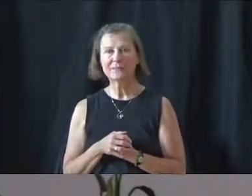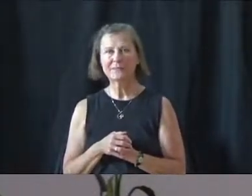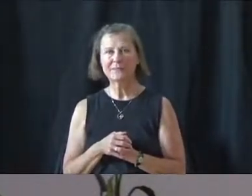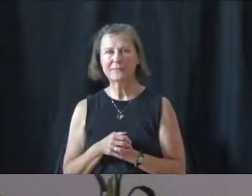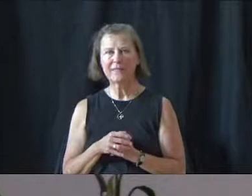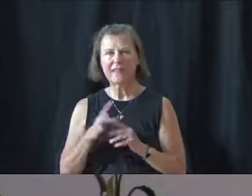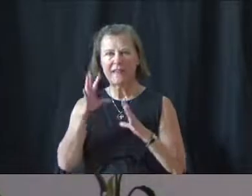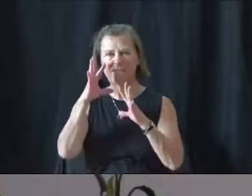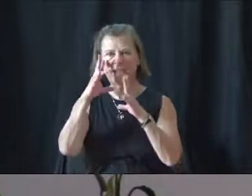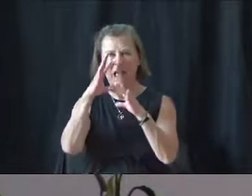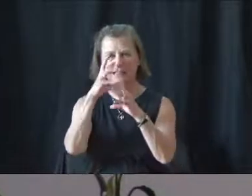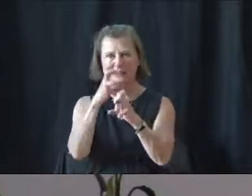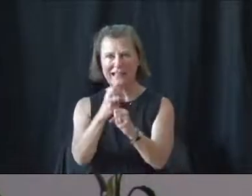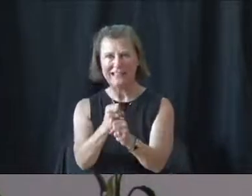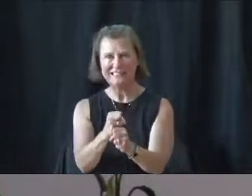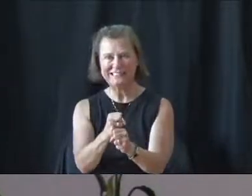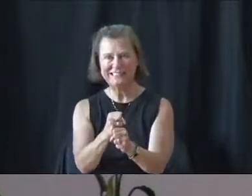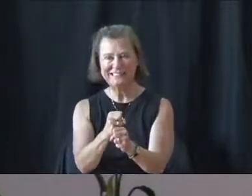Fascinating.